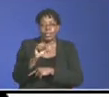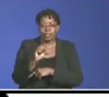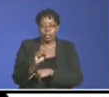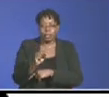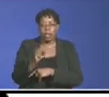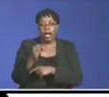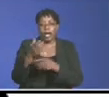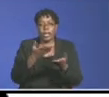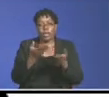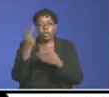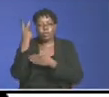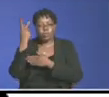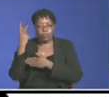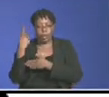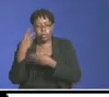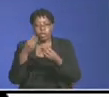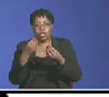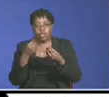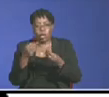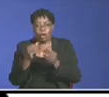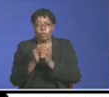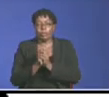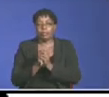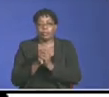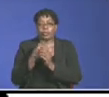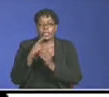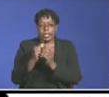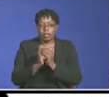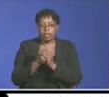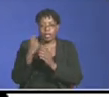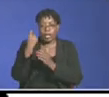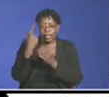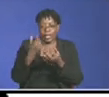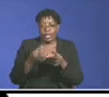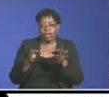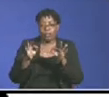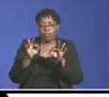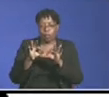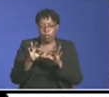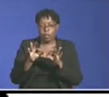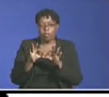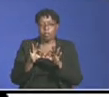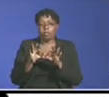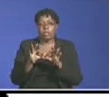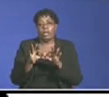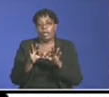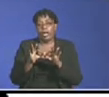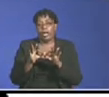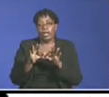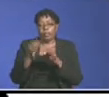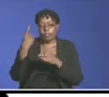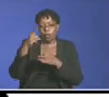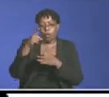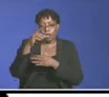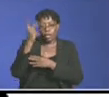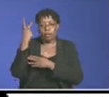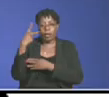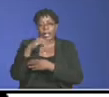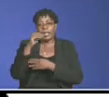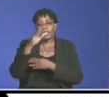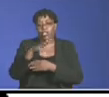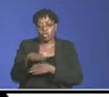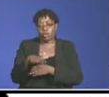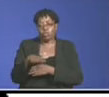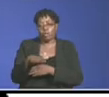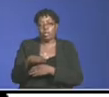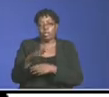We understand the importance of education and having those children have the rights and opportunity to get an